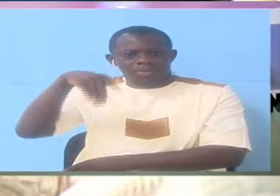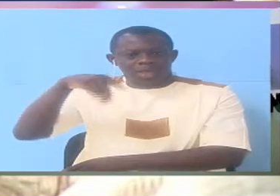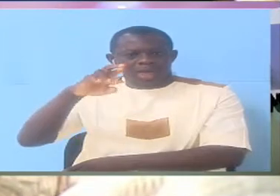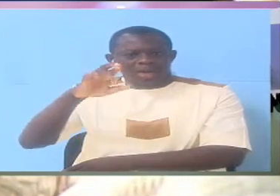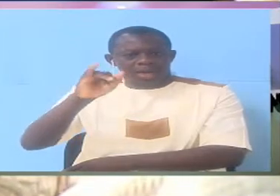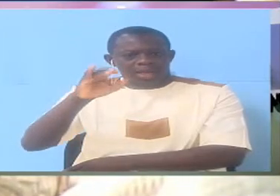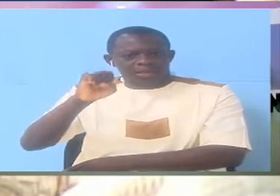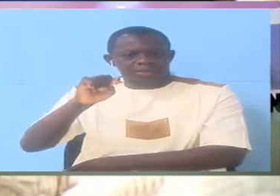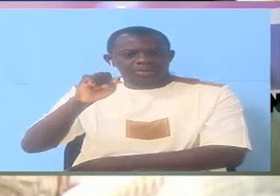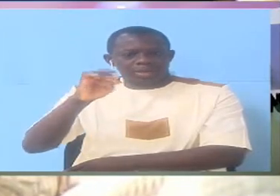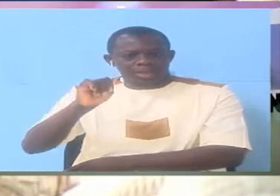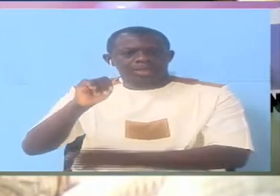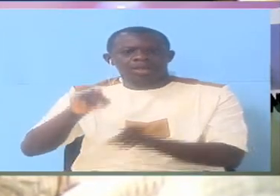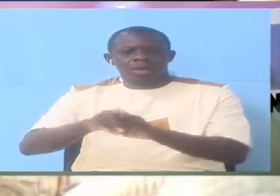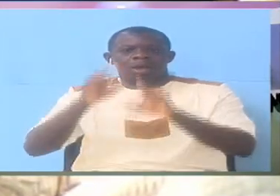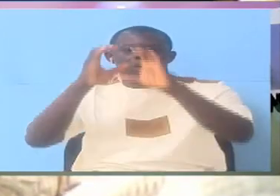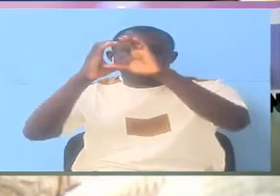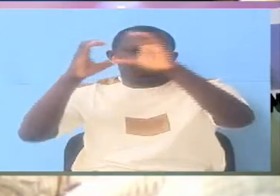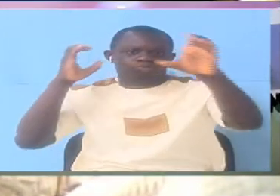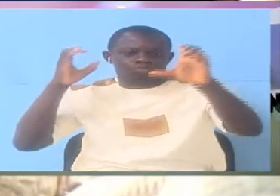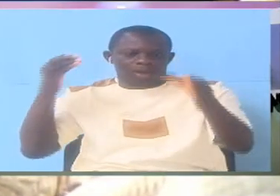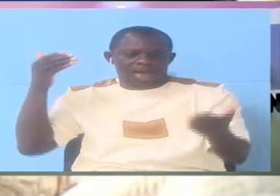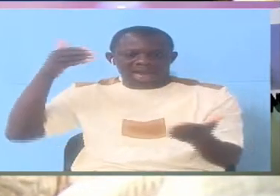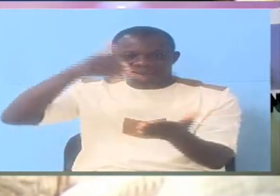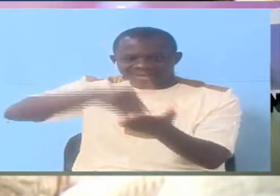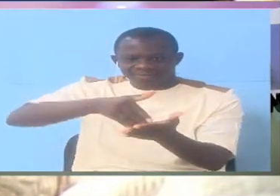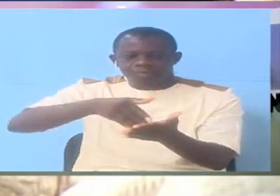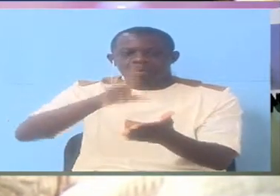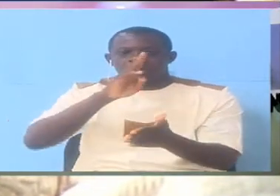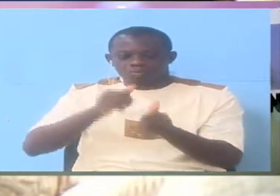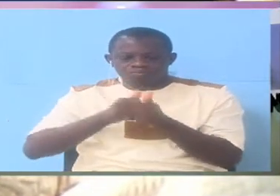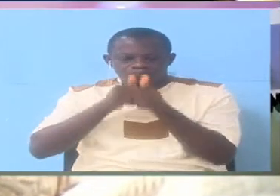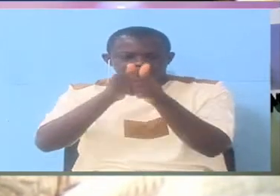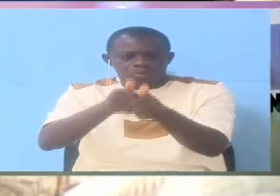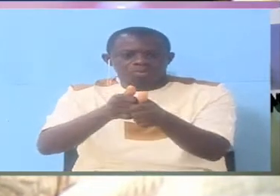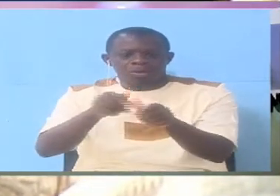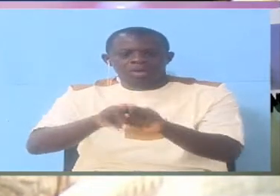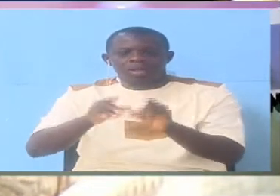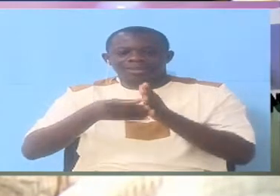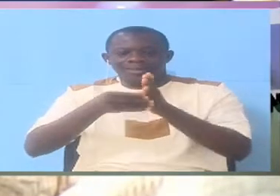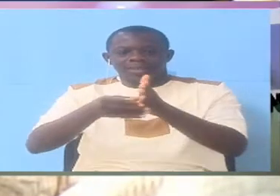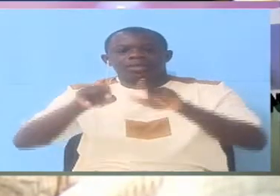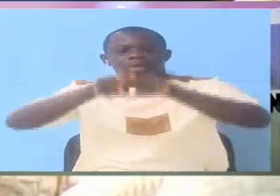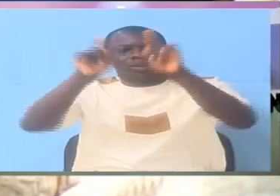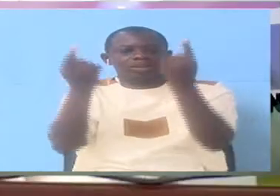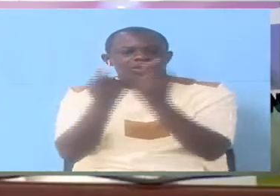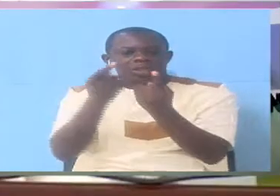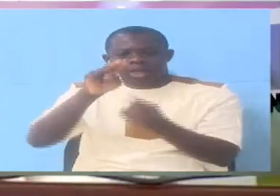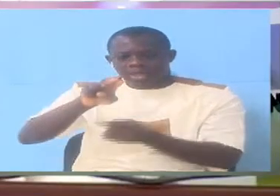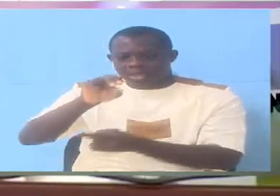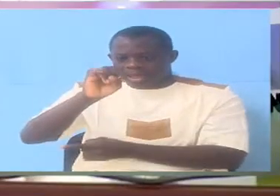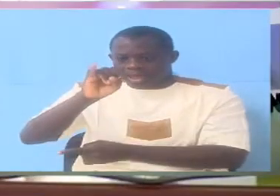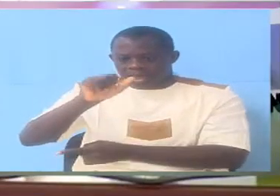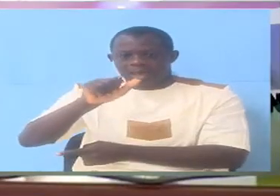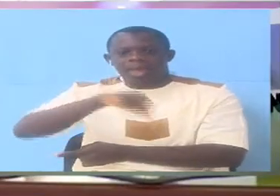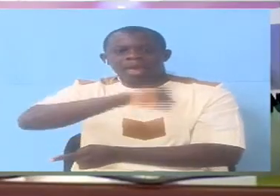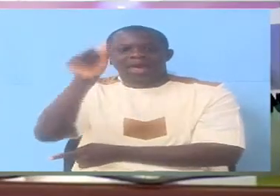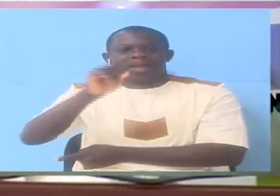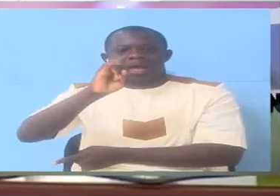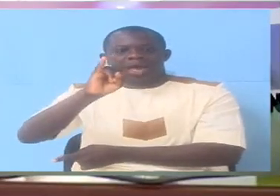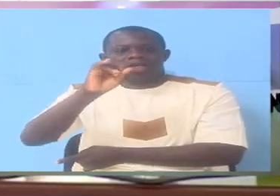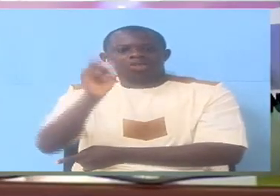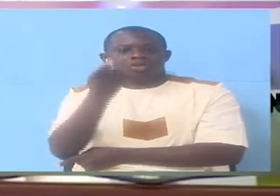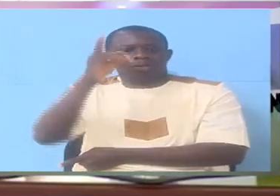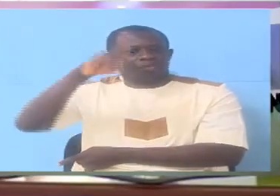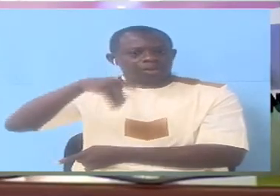arrive, escorted by the DG NIA and the IGP at the Naval Command, with State